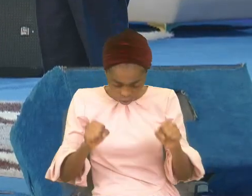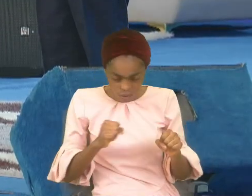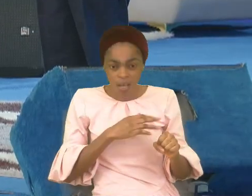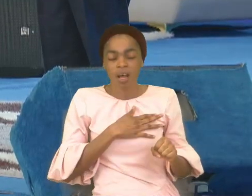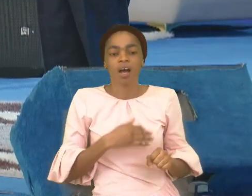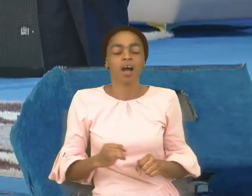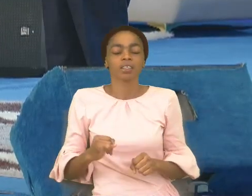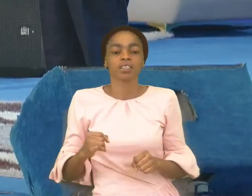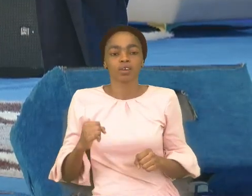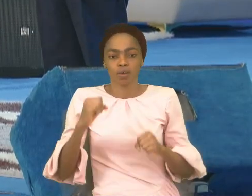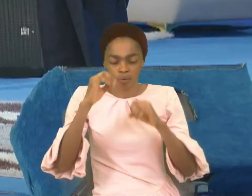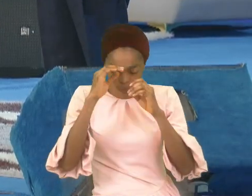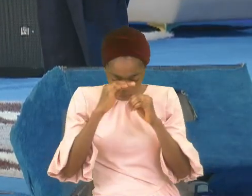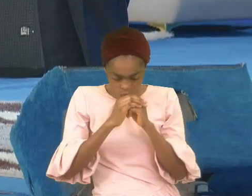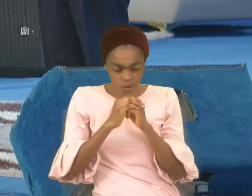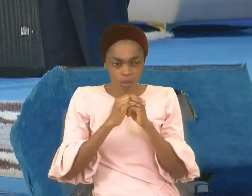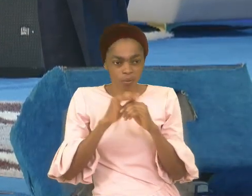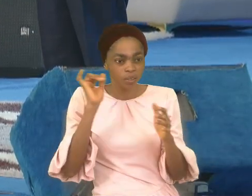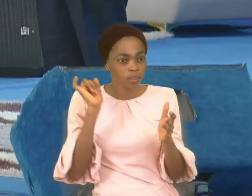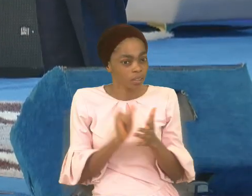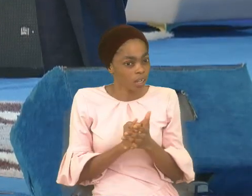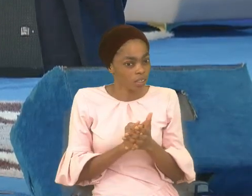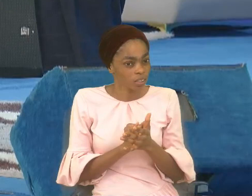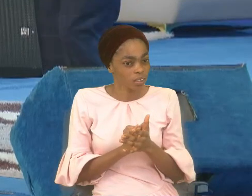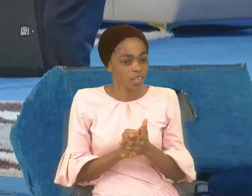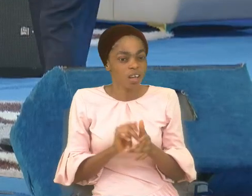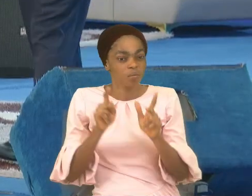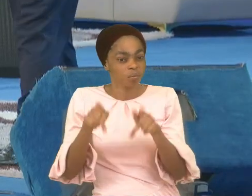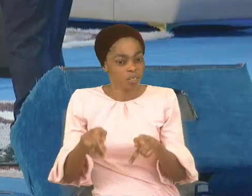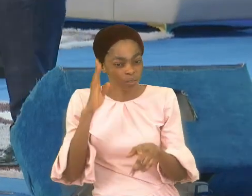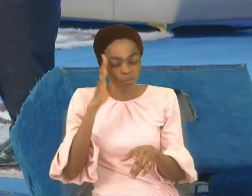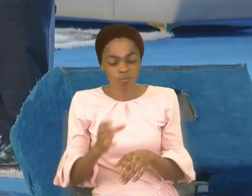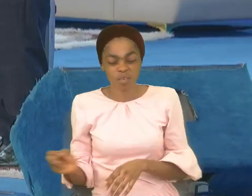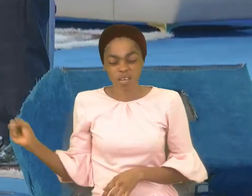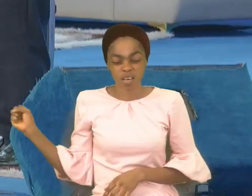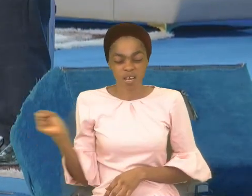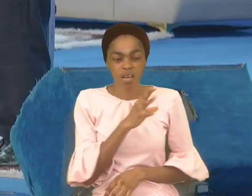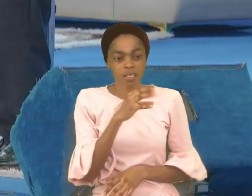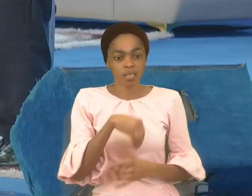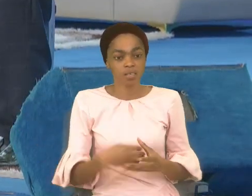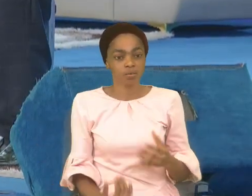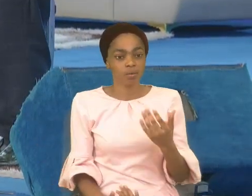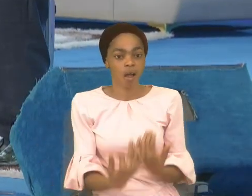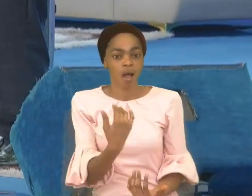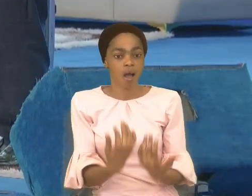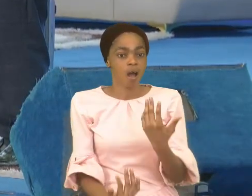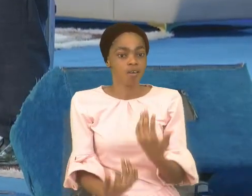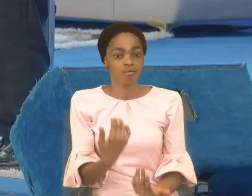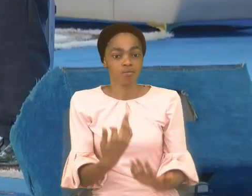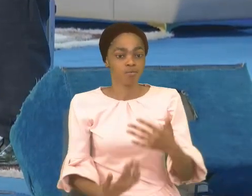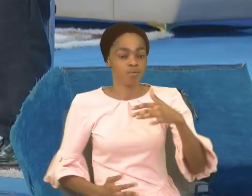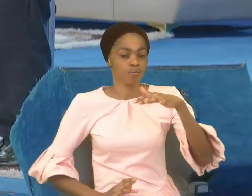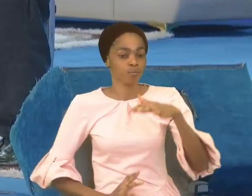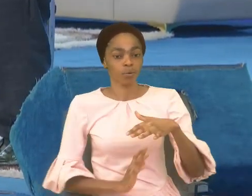cast into the midst of a burning fiery furnace. And then in verse 12, there